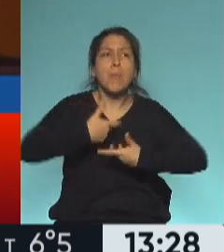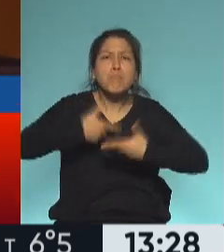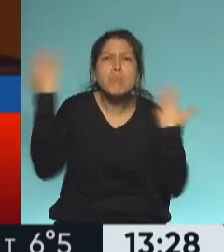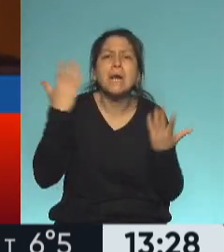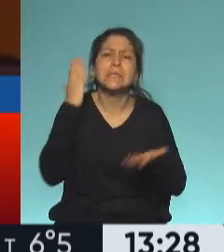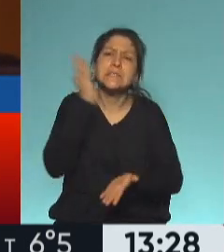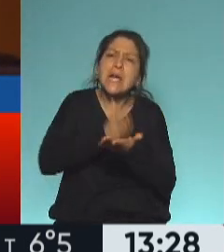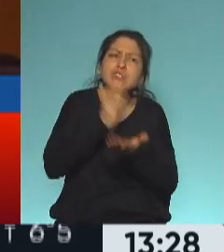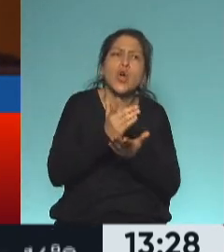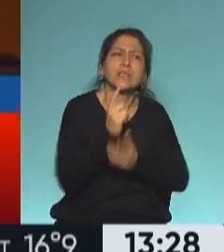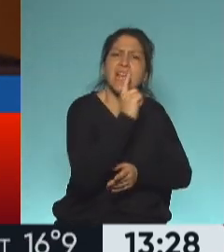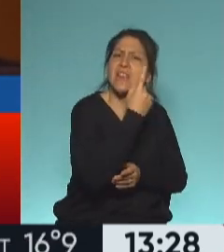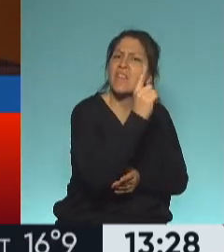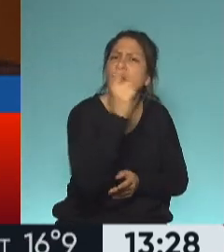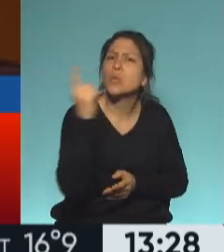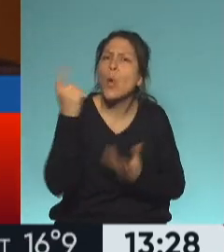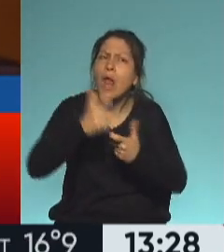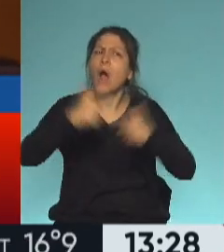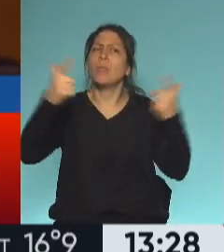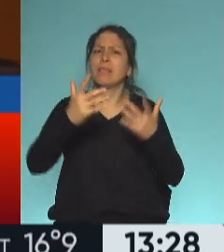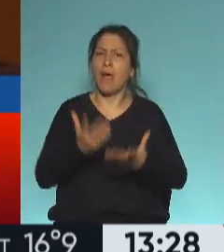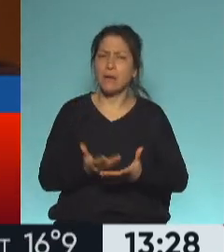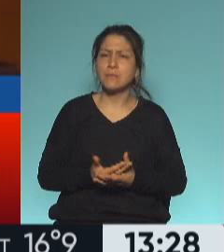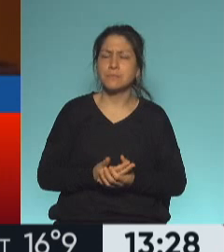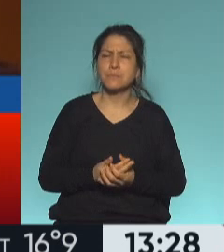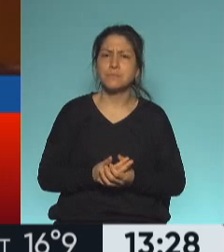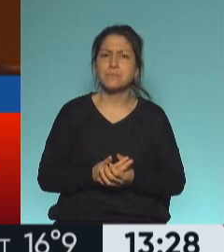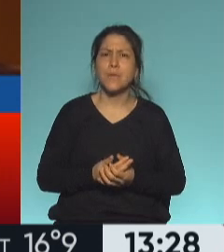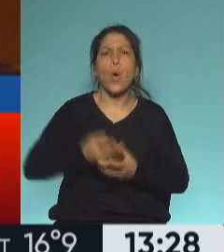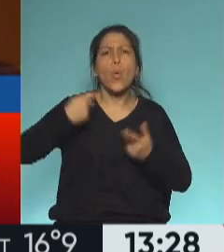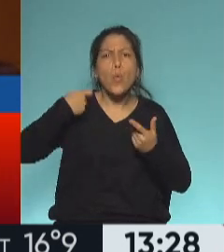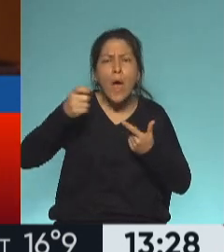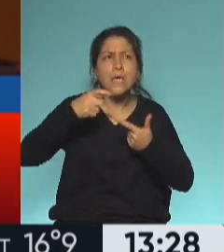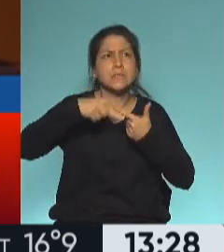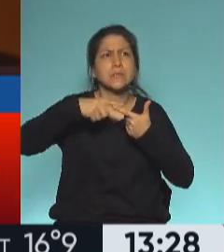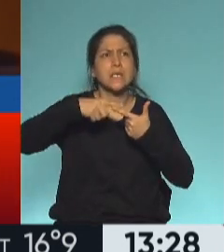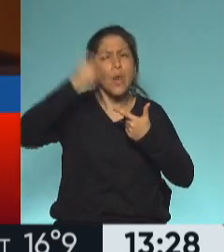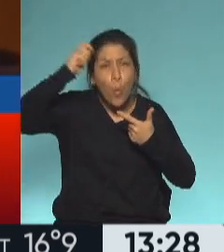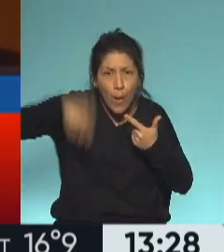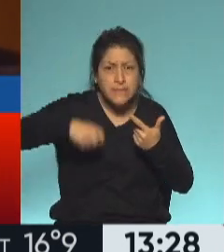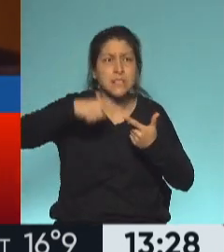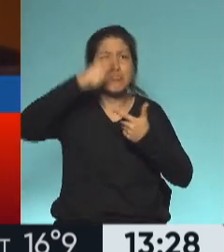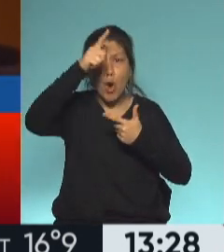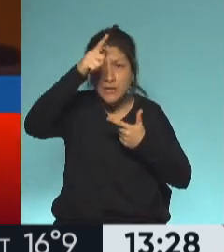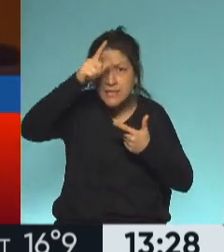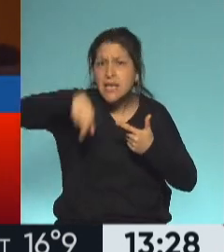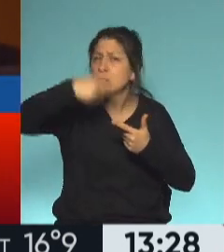we have to expand individual sanction list on judges, on riot policemen, on